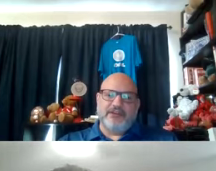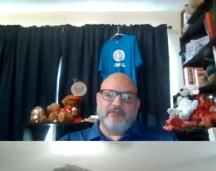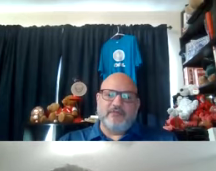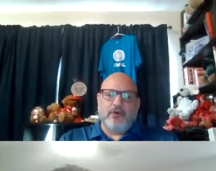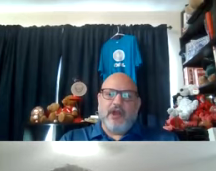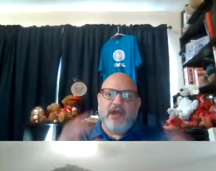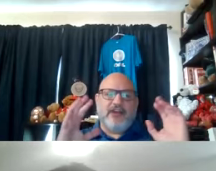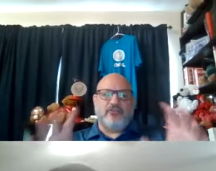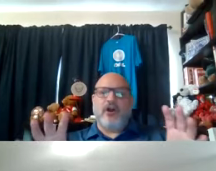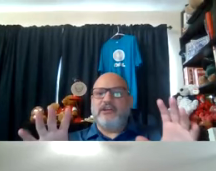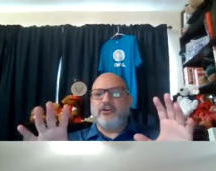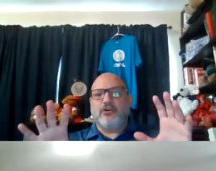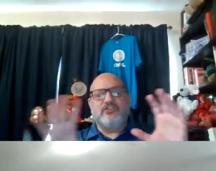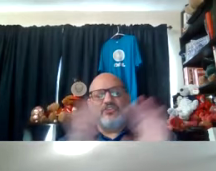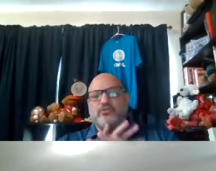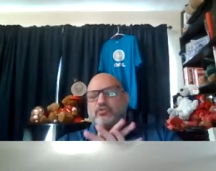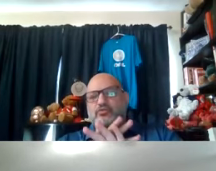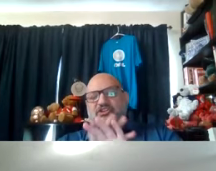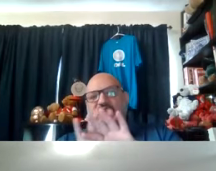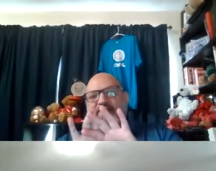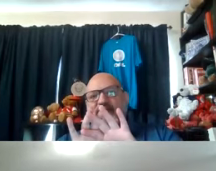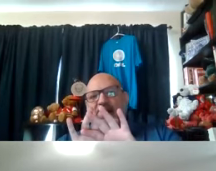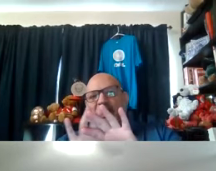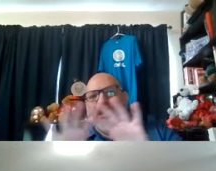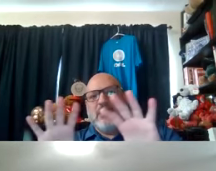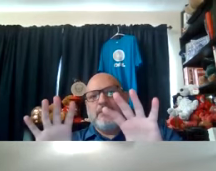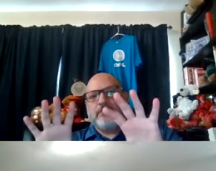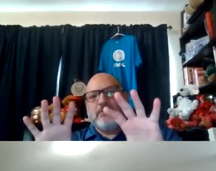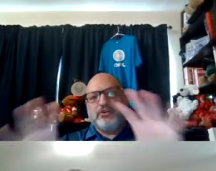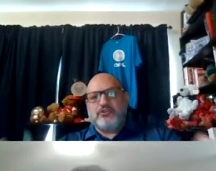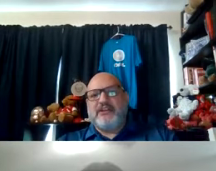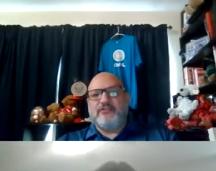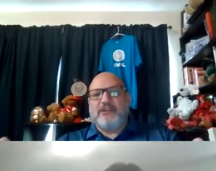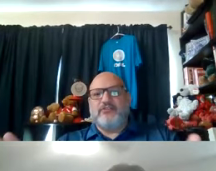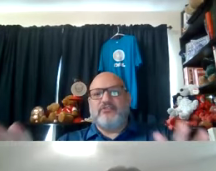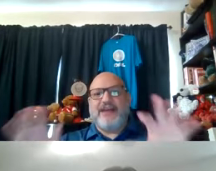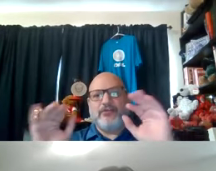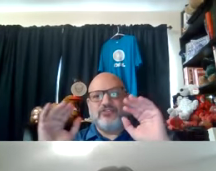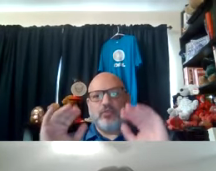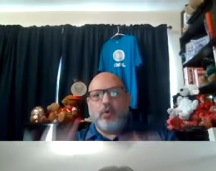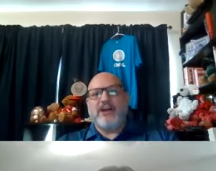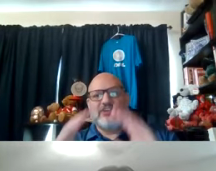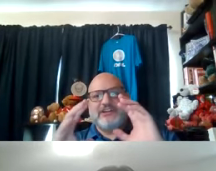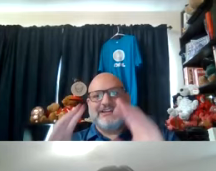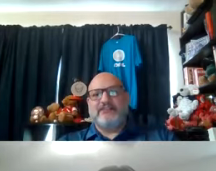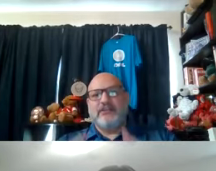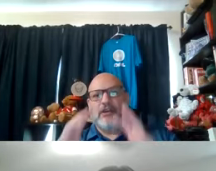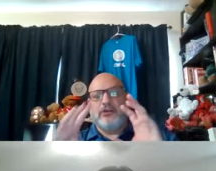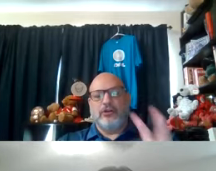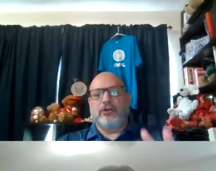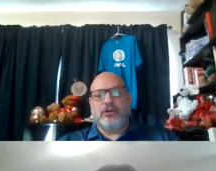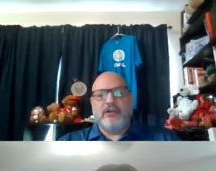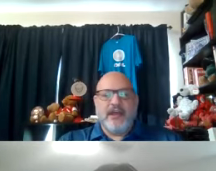as I've said before, I strongly encourage you to just put your pens and pencils down, just watch,